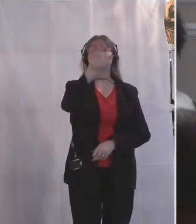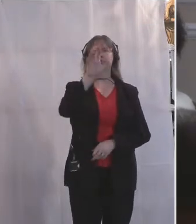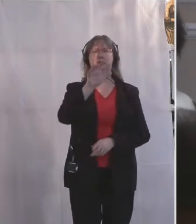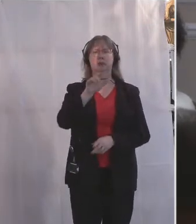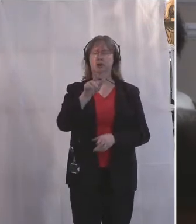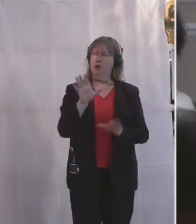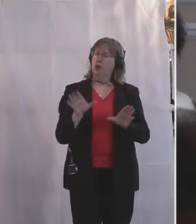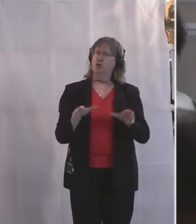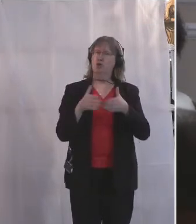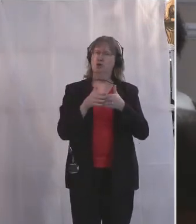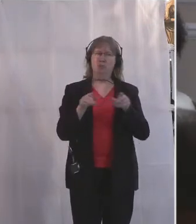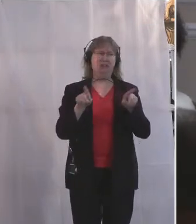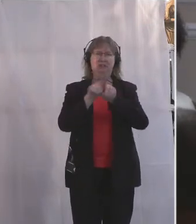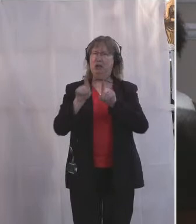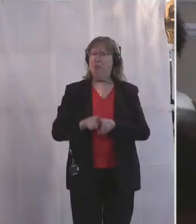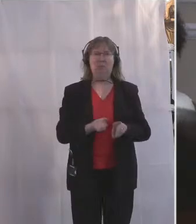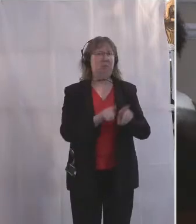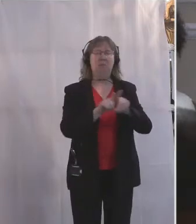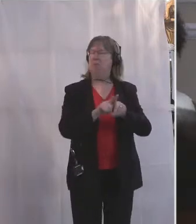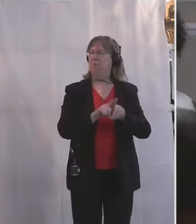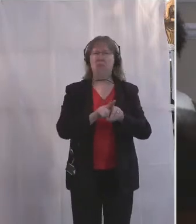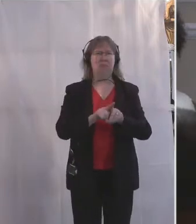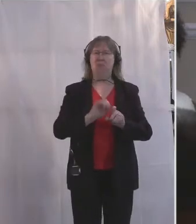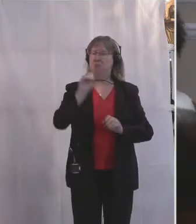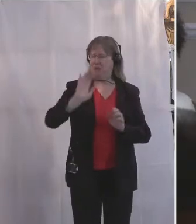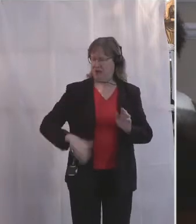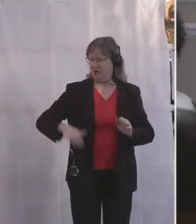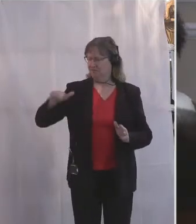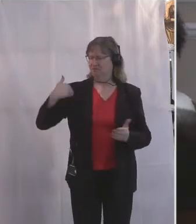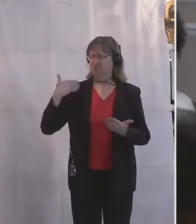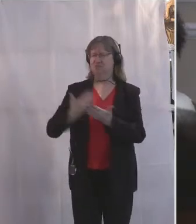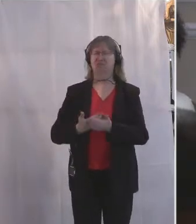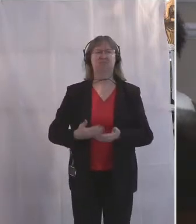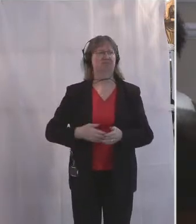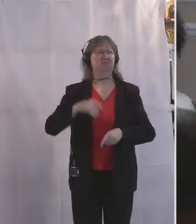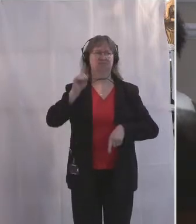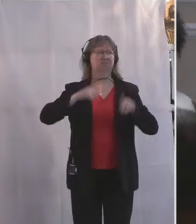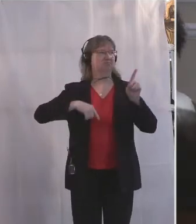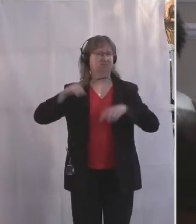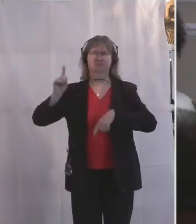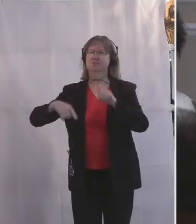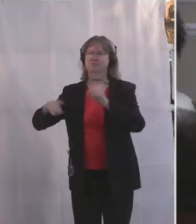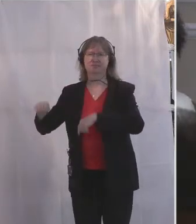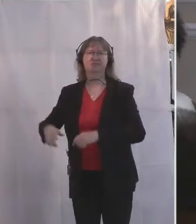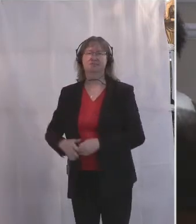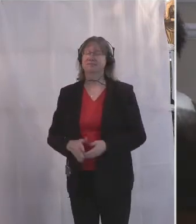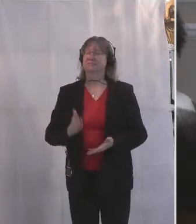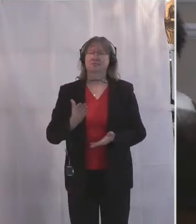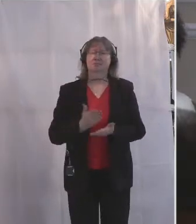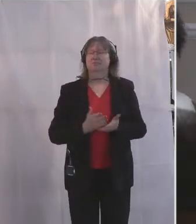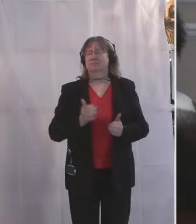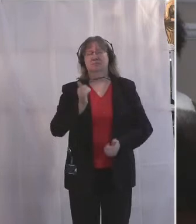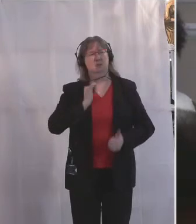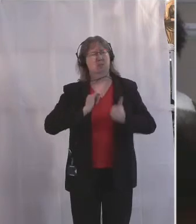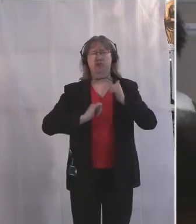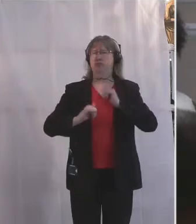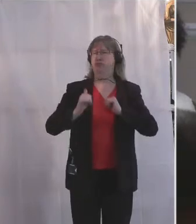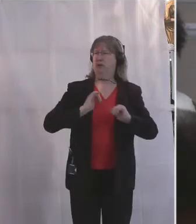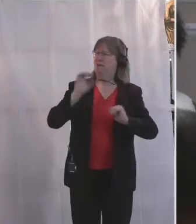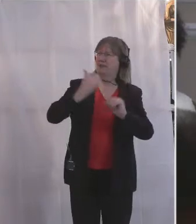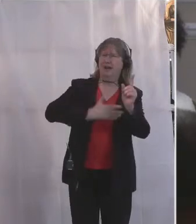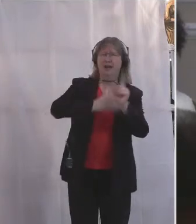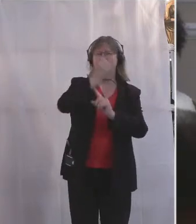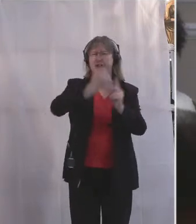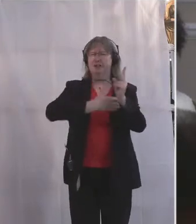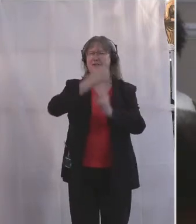diverse group of women from lots and lots of different backgrounds. We're really proud of the achievements of